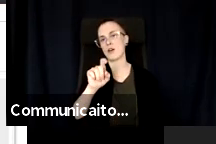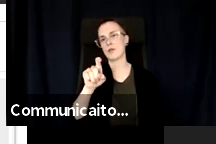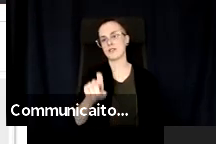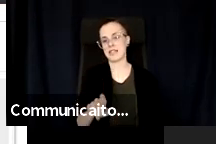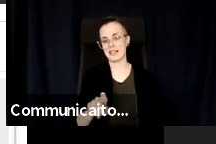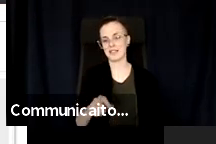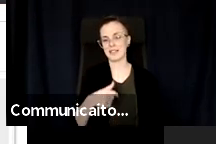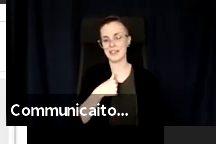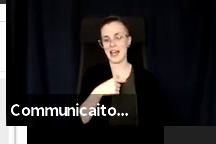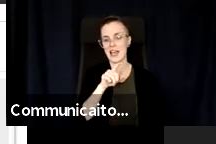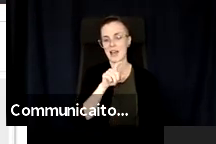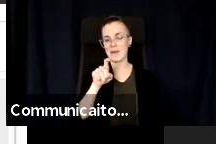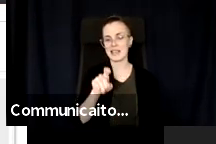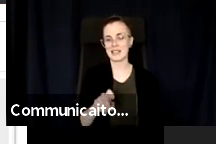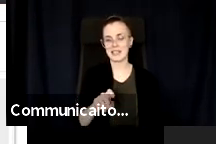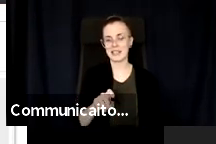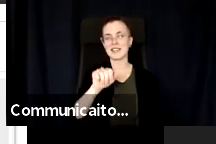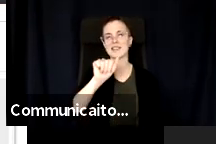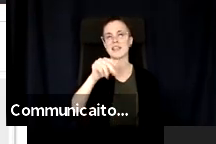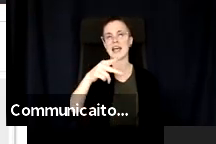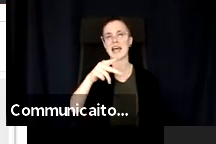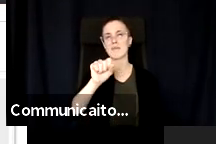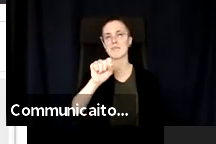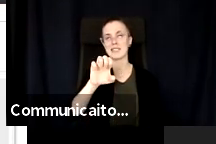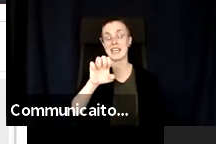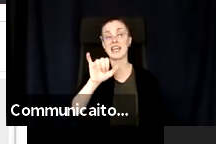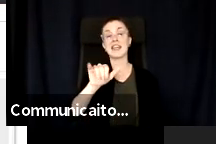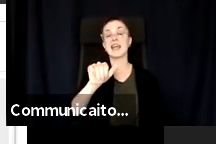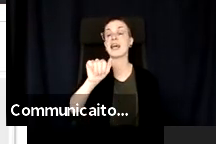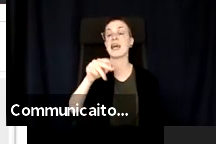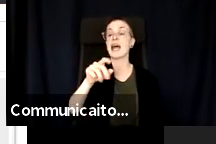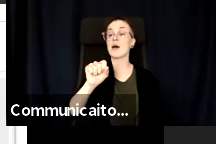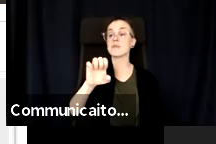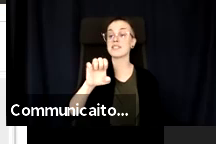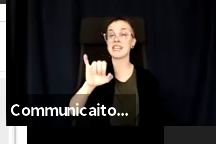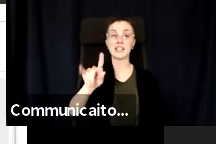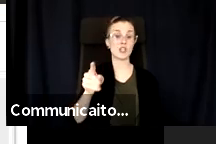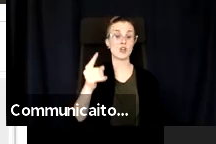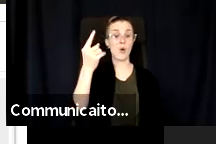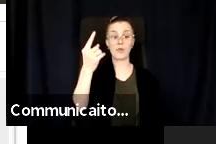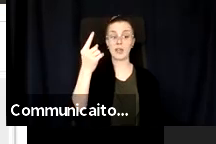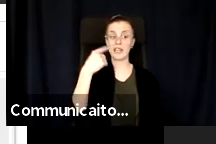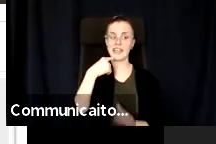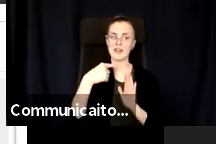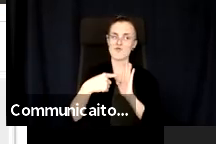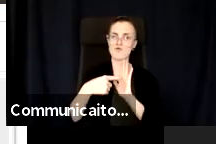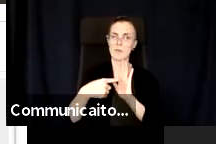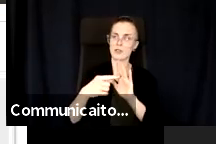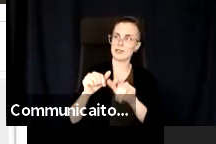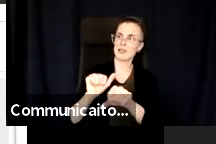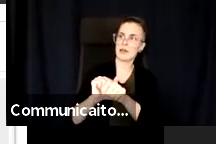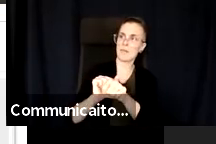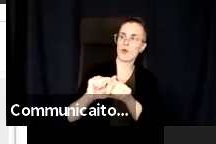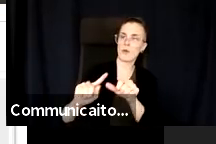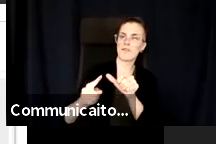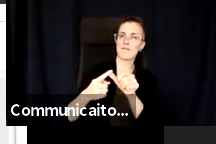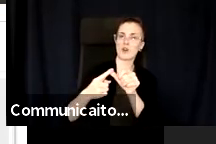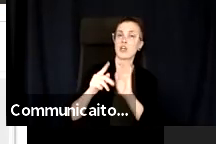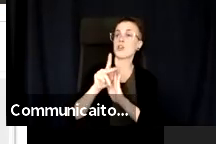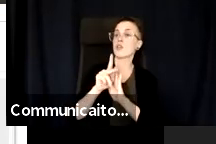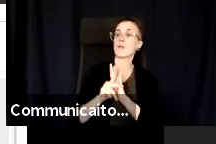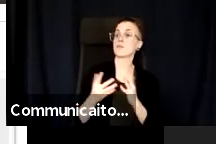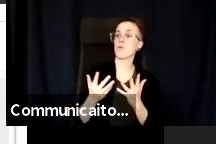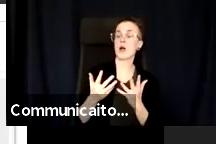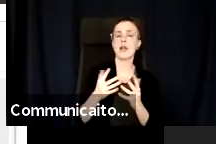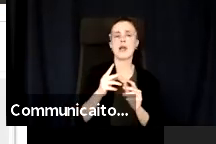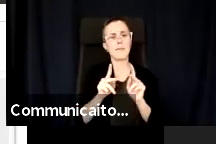APSE president. APSE is the only national organization that represents employment first, the principle that people with disabilities are